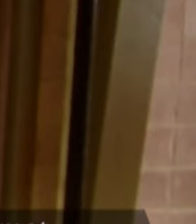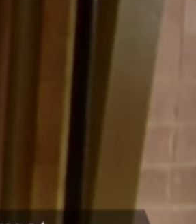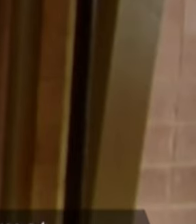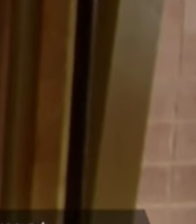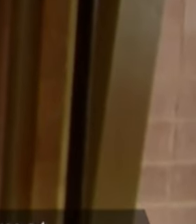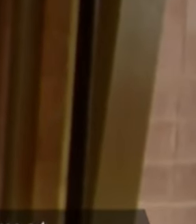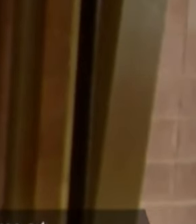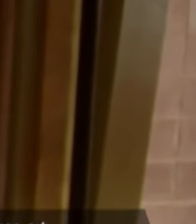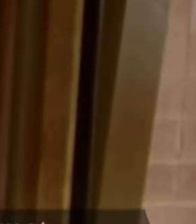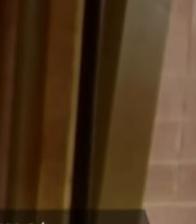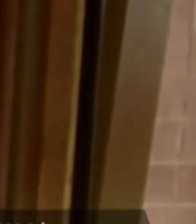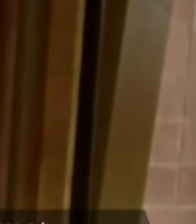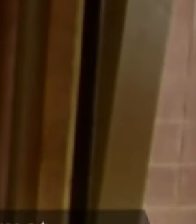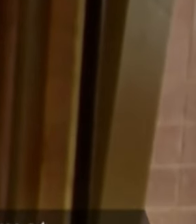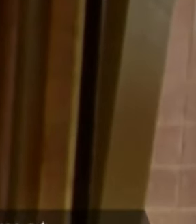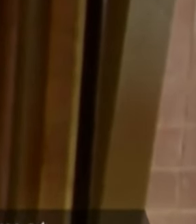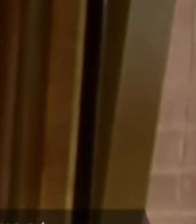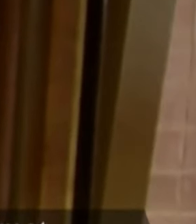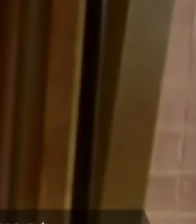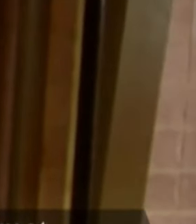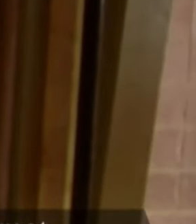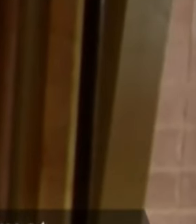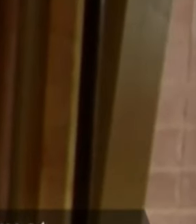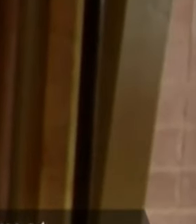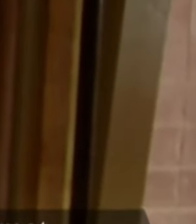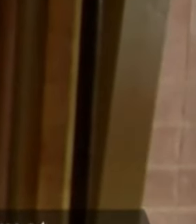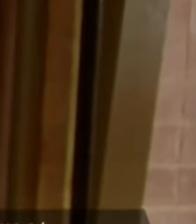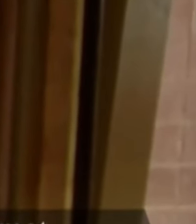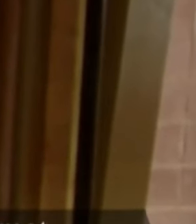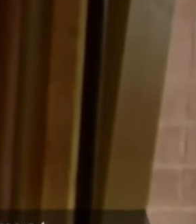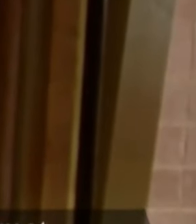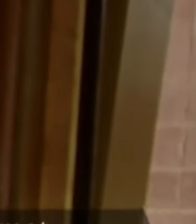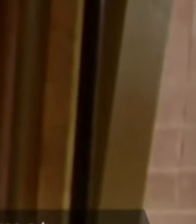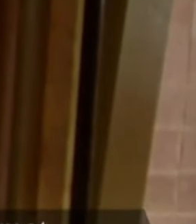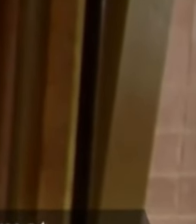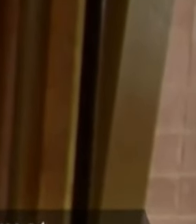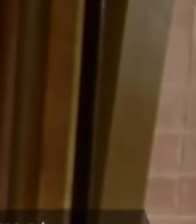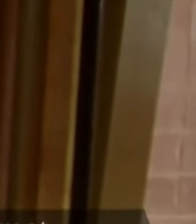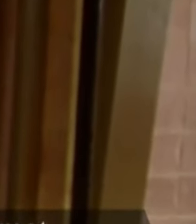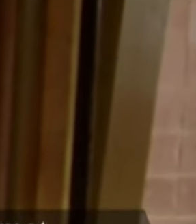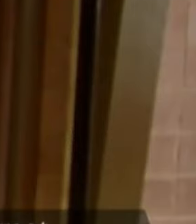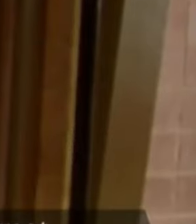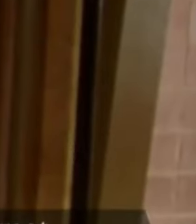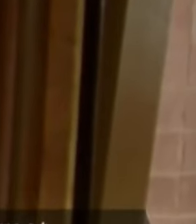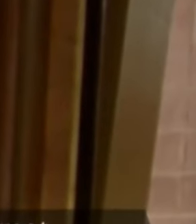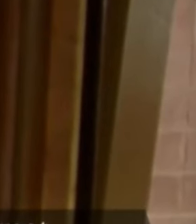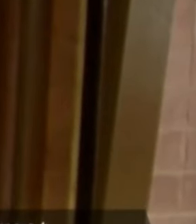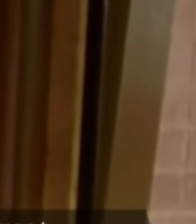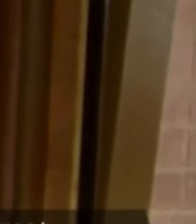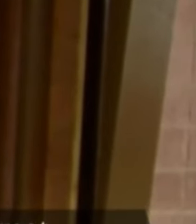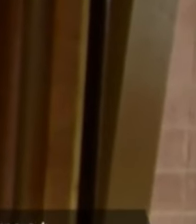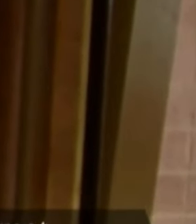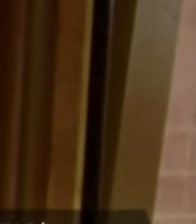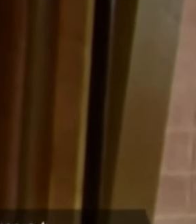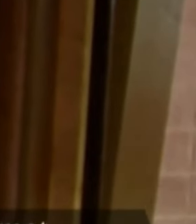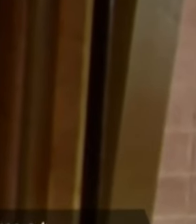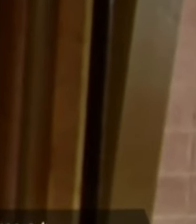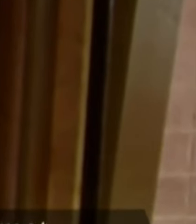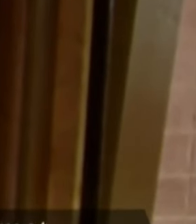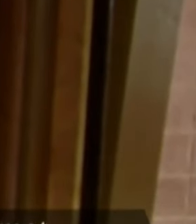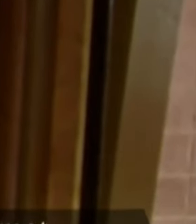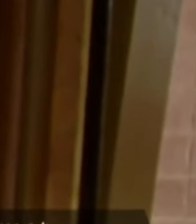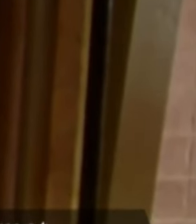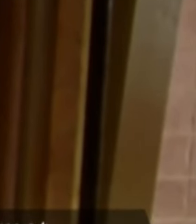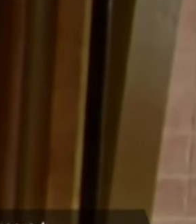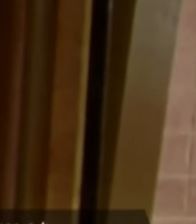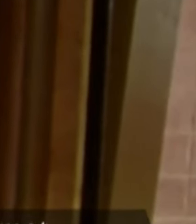made for this country, for us to be free as Africans. So as the government and cabinet, we extend our